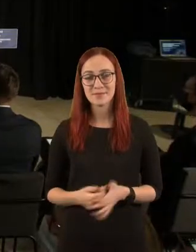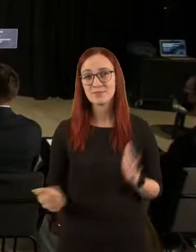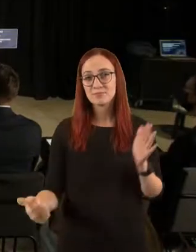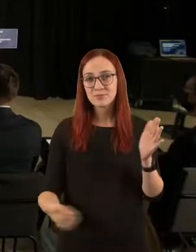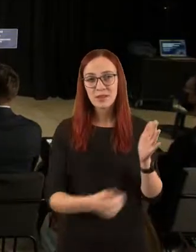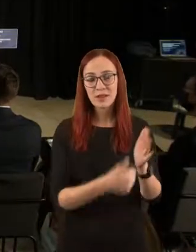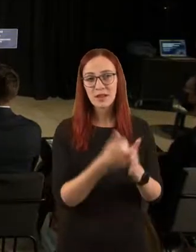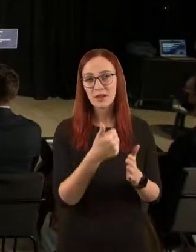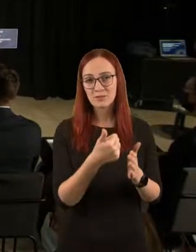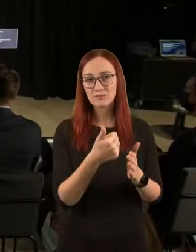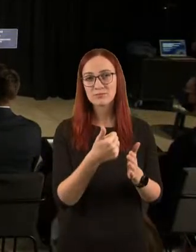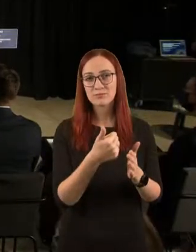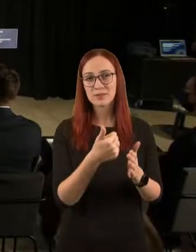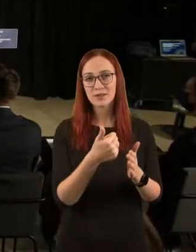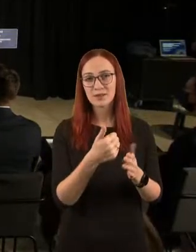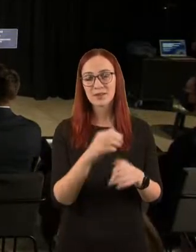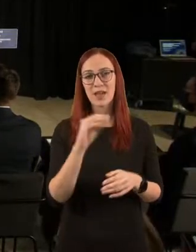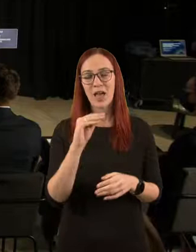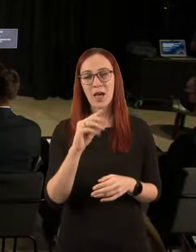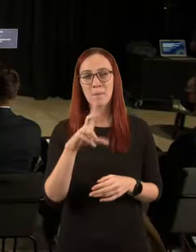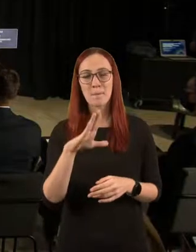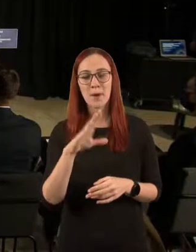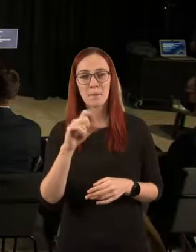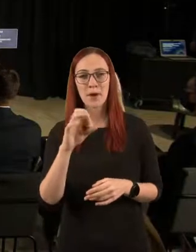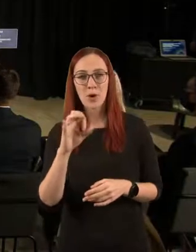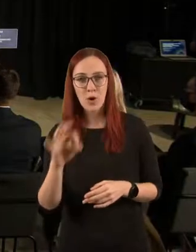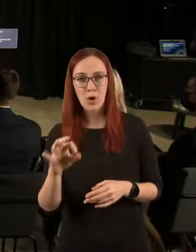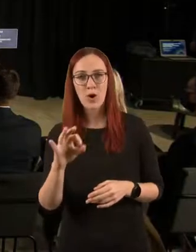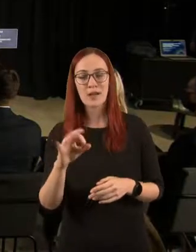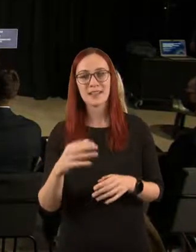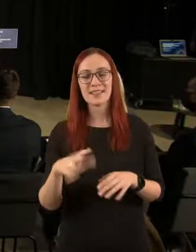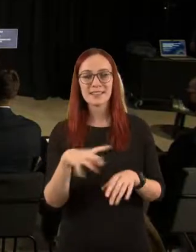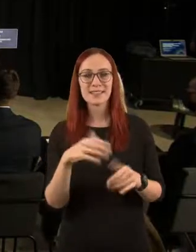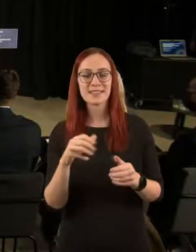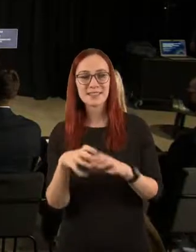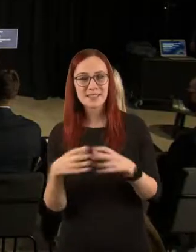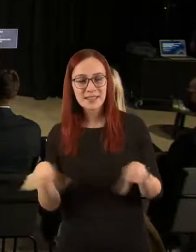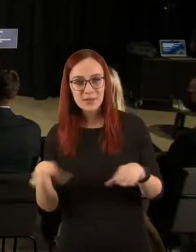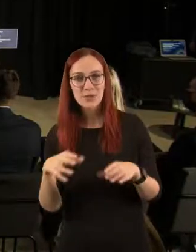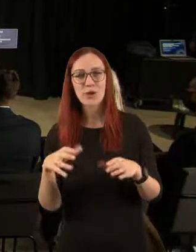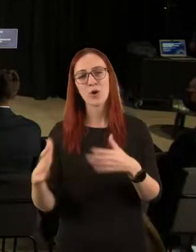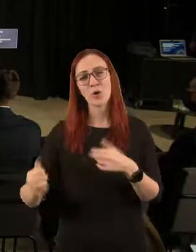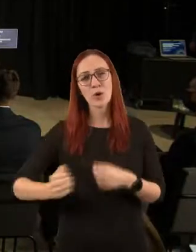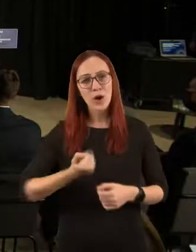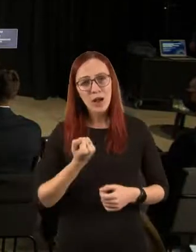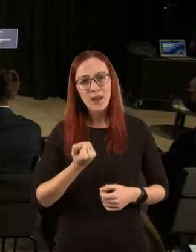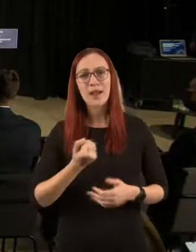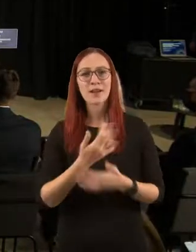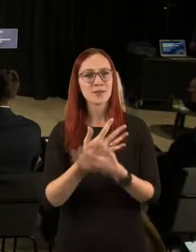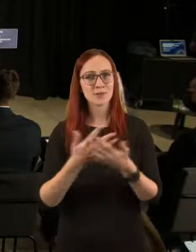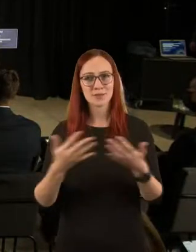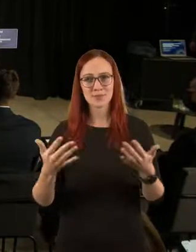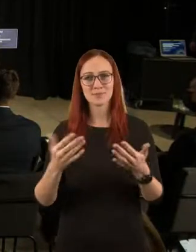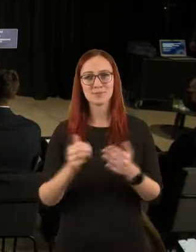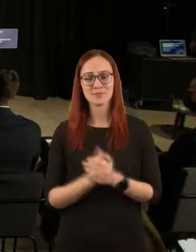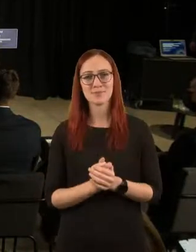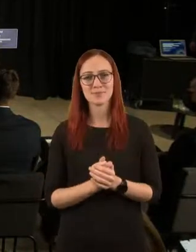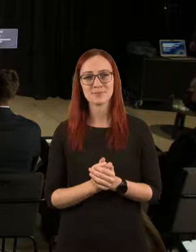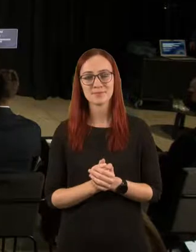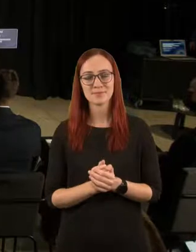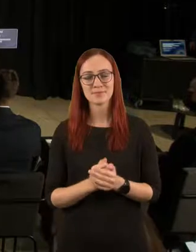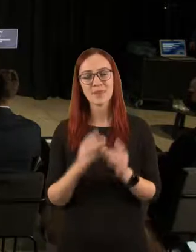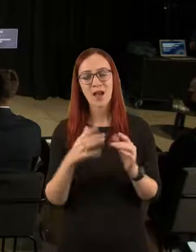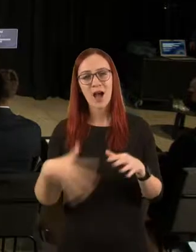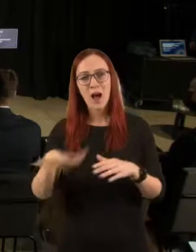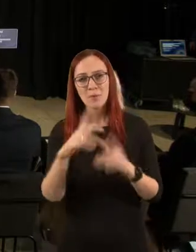Gerbiamas EBPO generalinis sekretoriau, Secretary General of the OECD, Minister for the Environment,